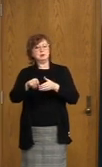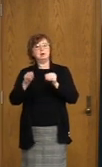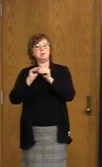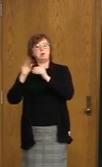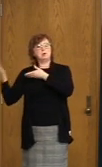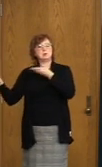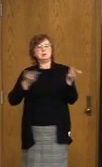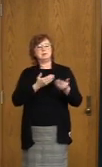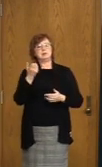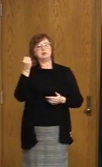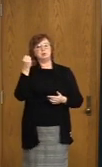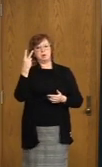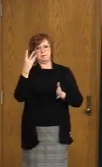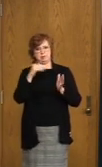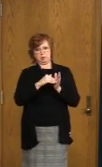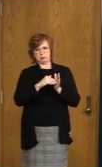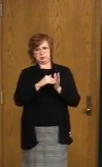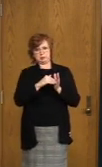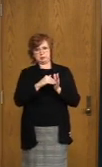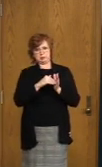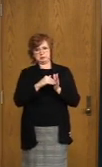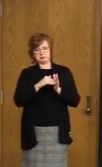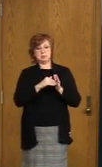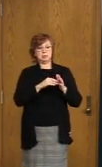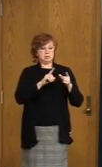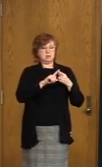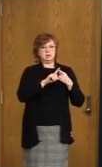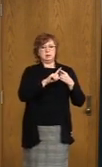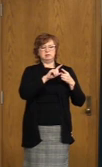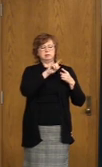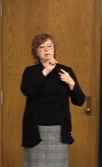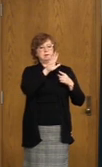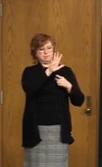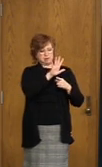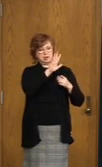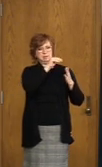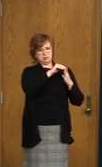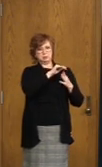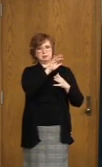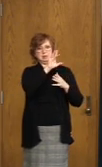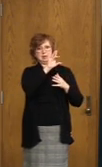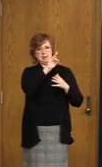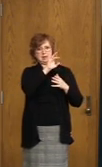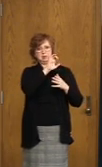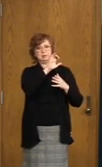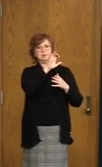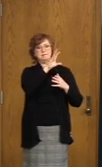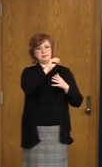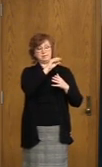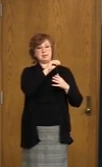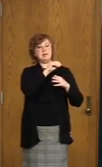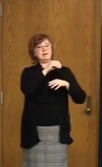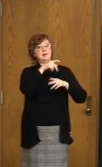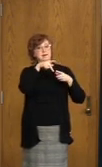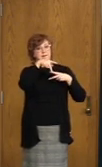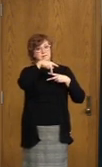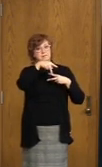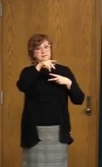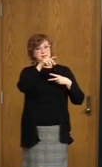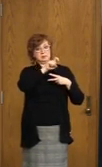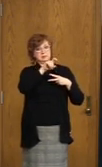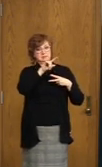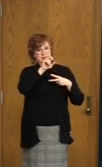additional vaccine doses. Just under 6,000 or 5,850 of those will be Pfizer doses, and they will be